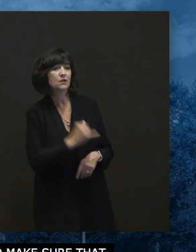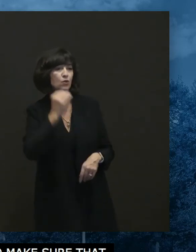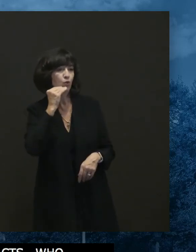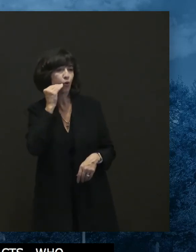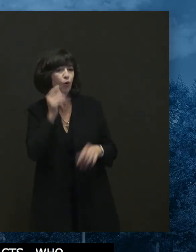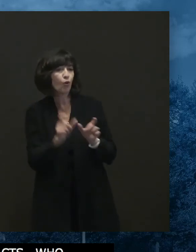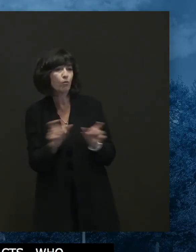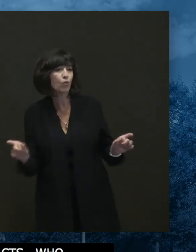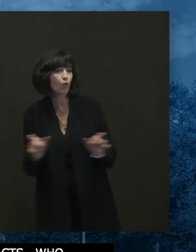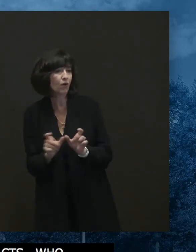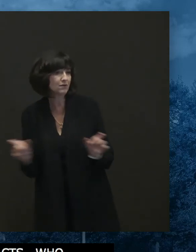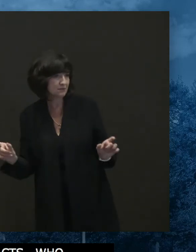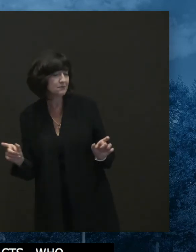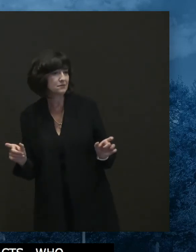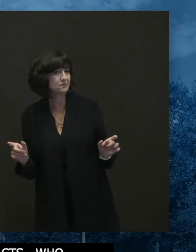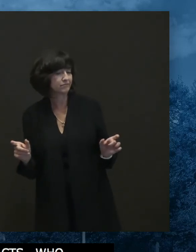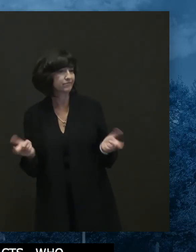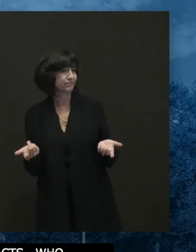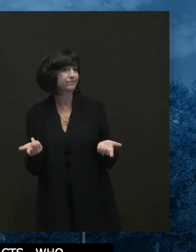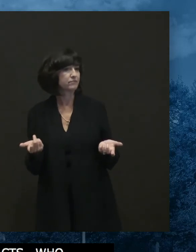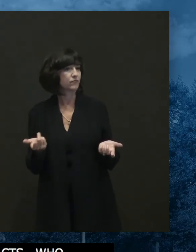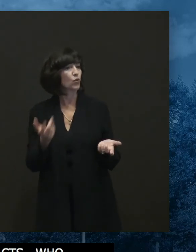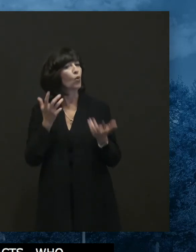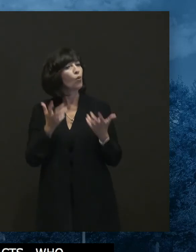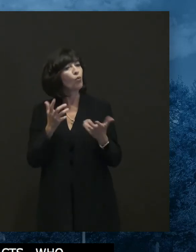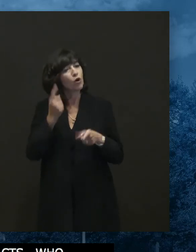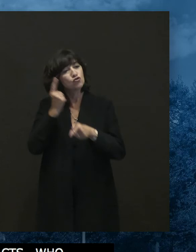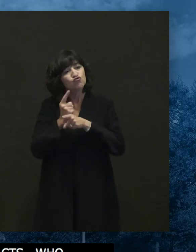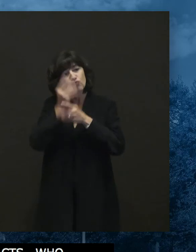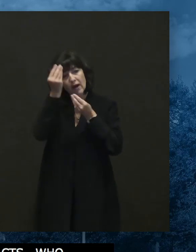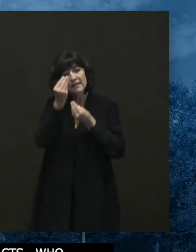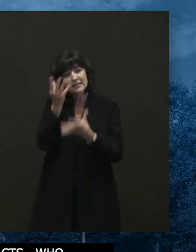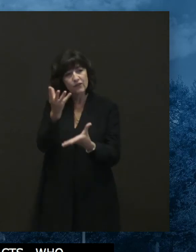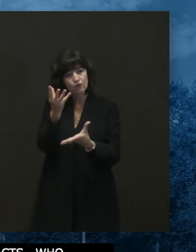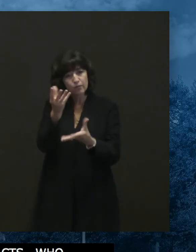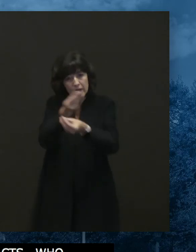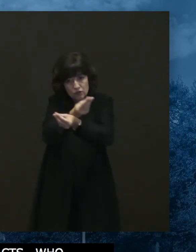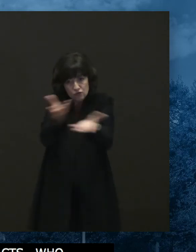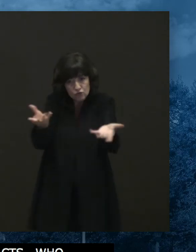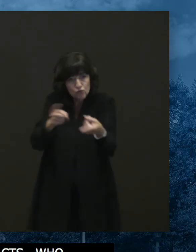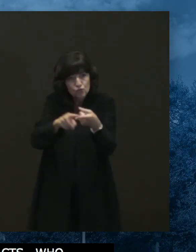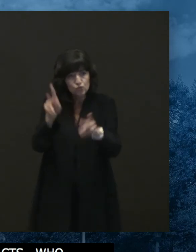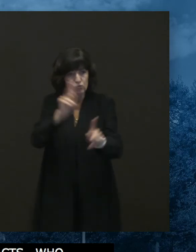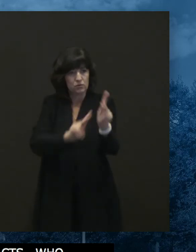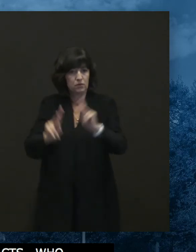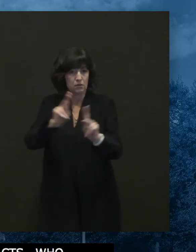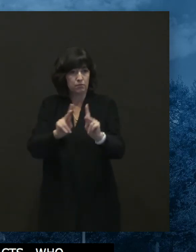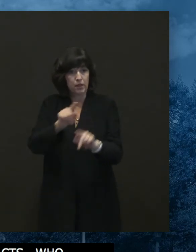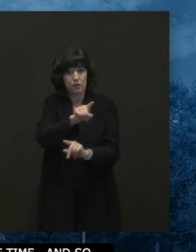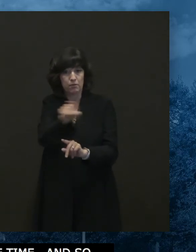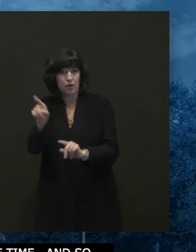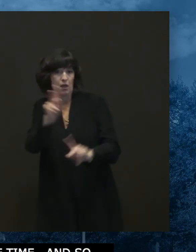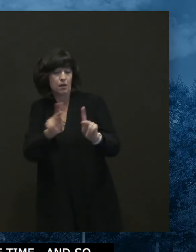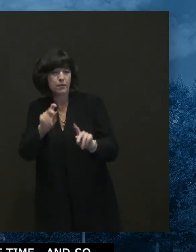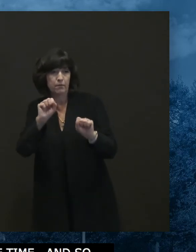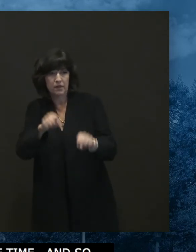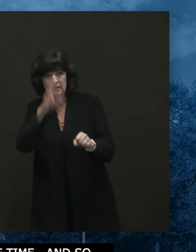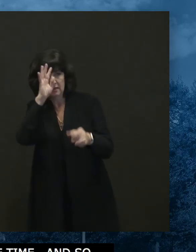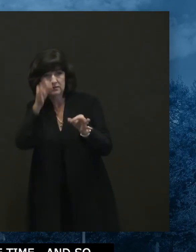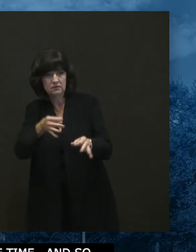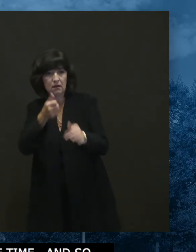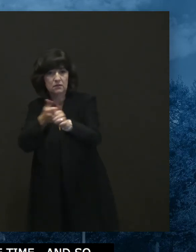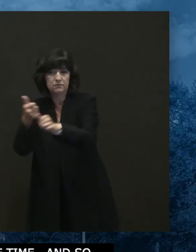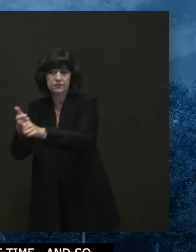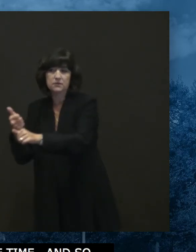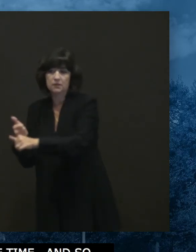so that we get the information to the right people so that they can take the most appropriate actions.